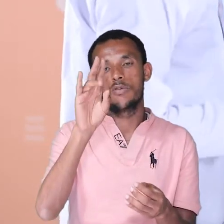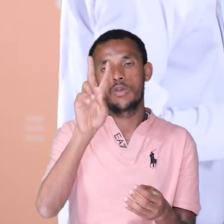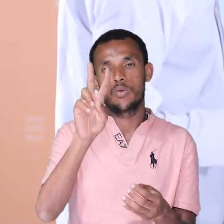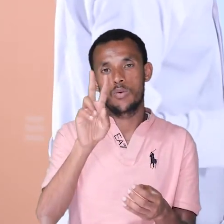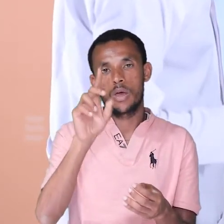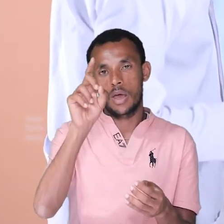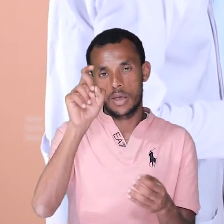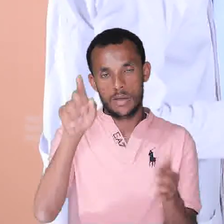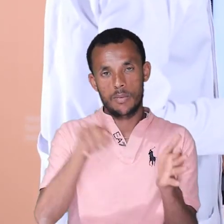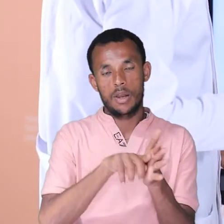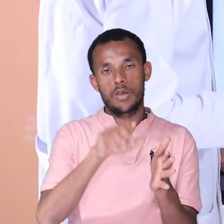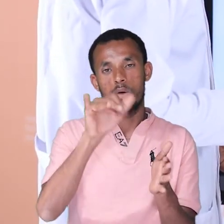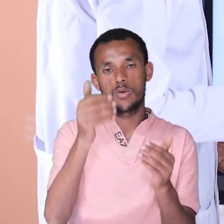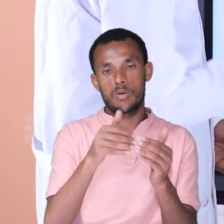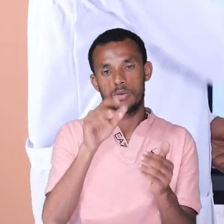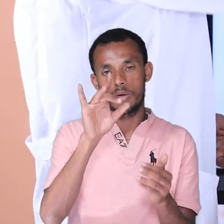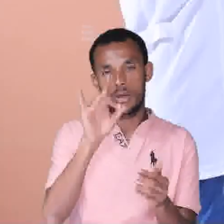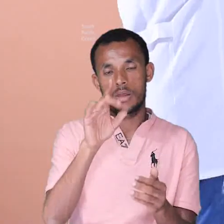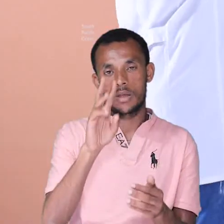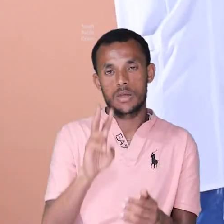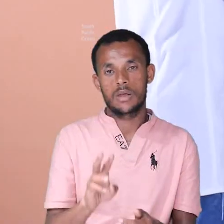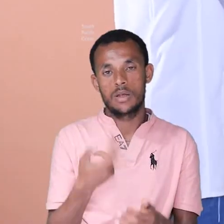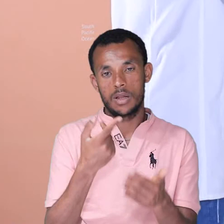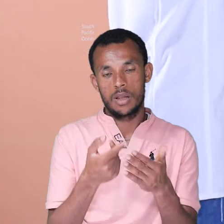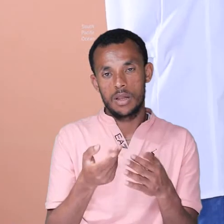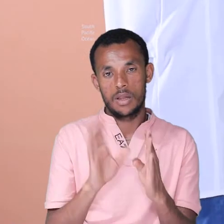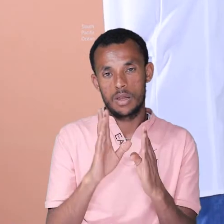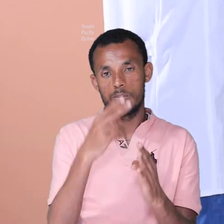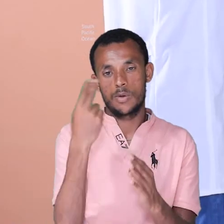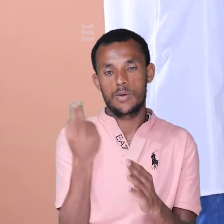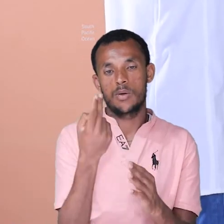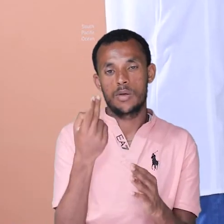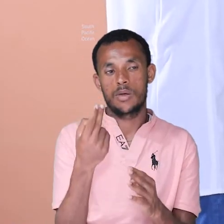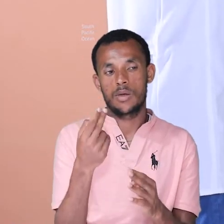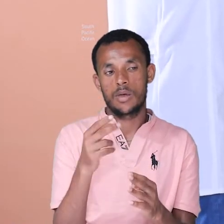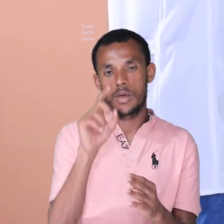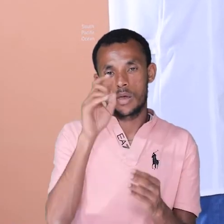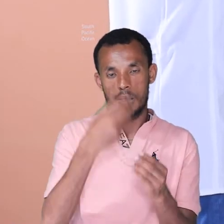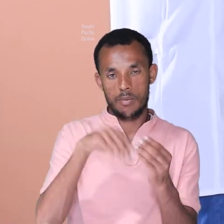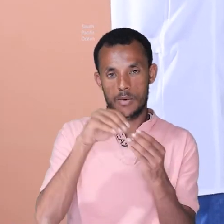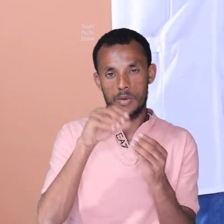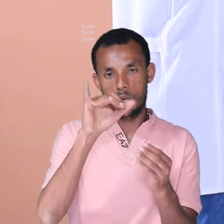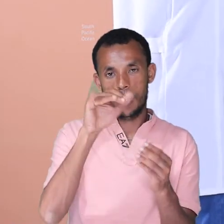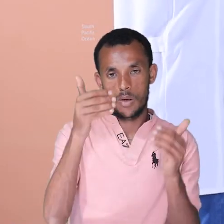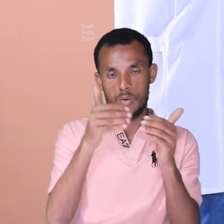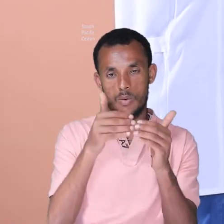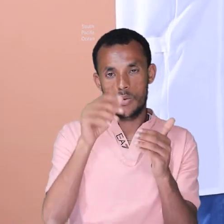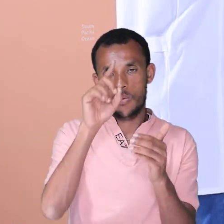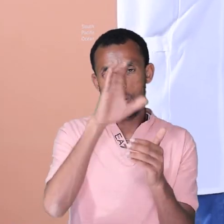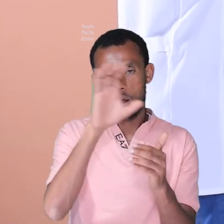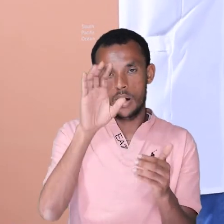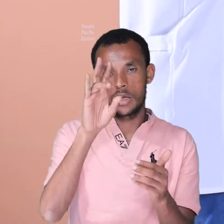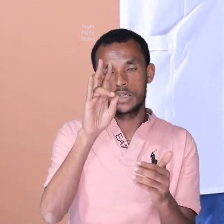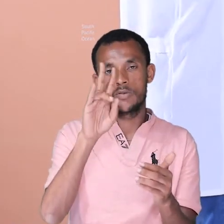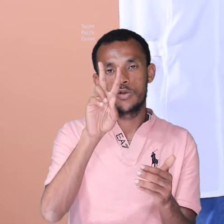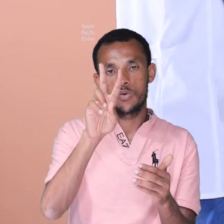equal to 80 degree. Here let me use x plus y is equal to